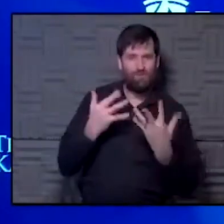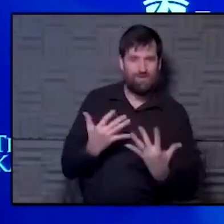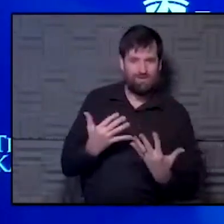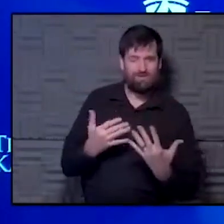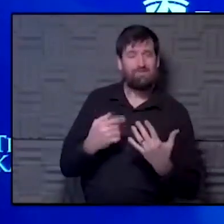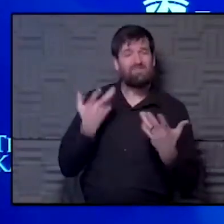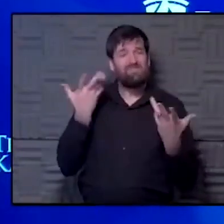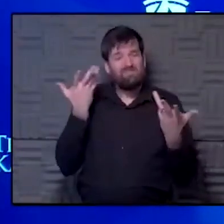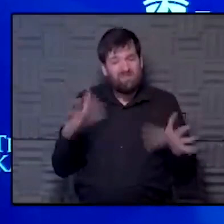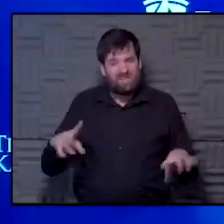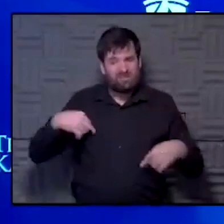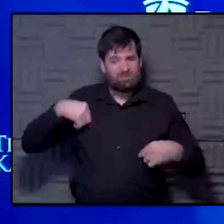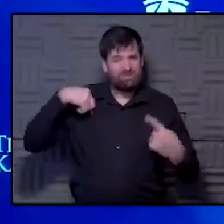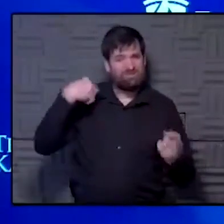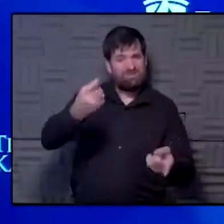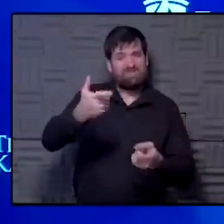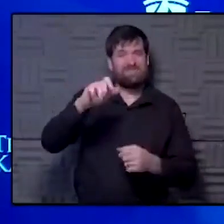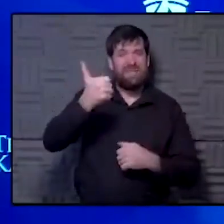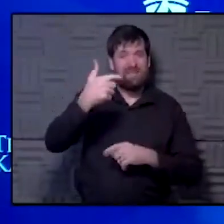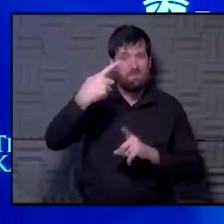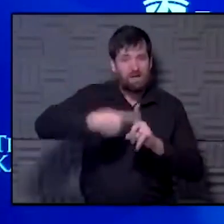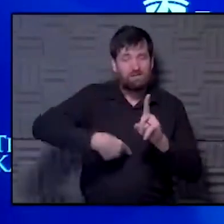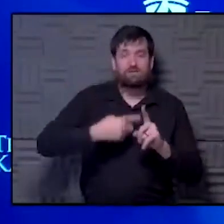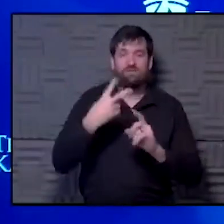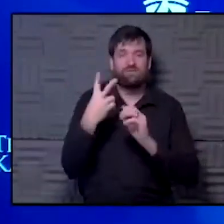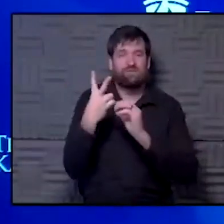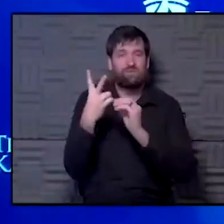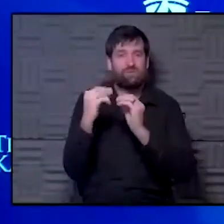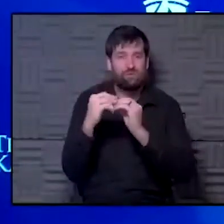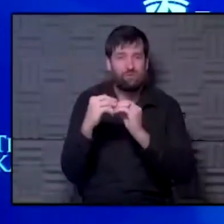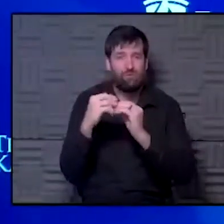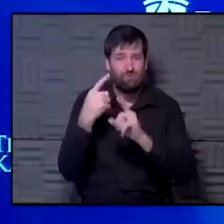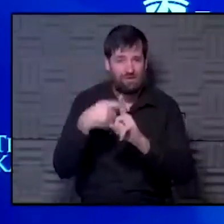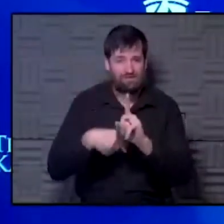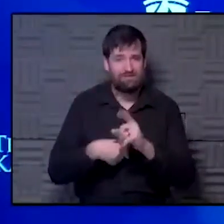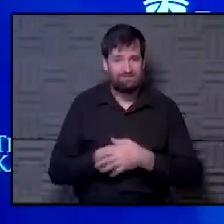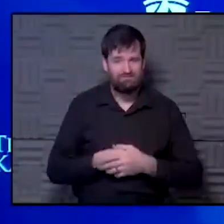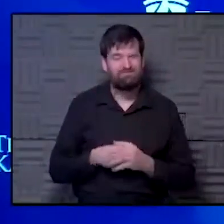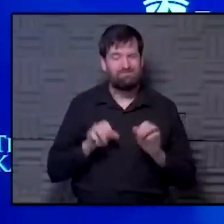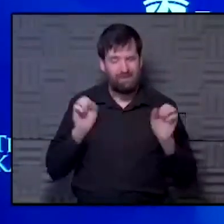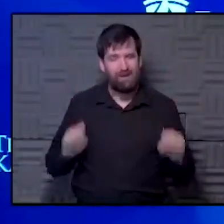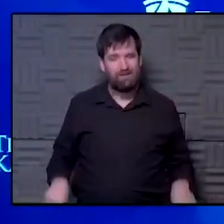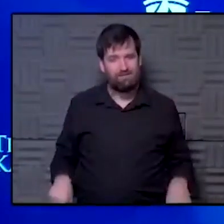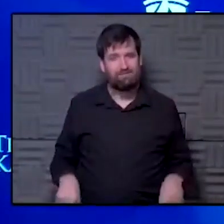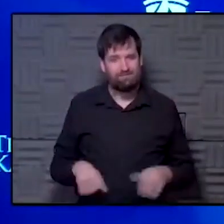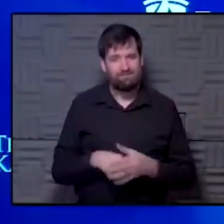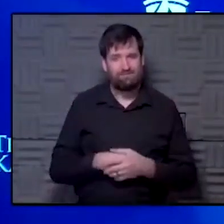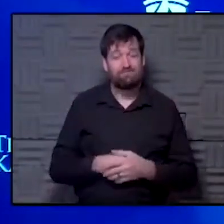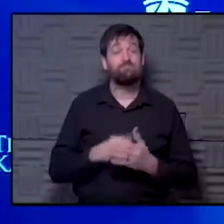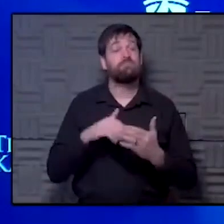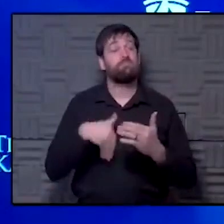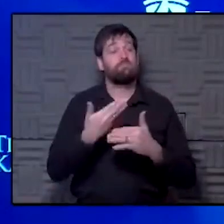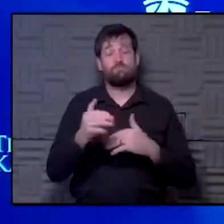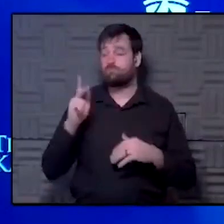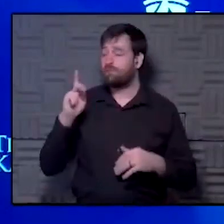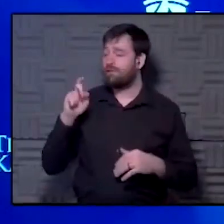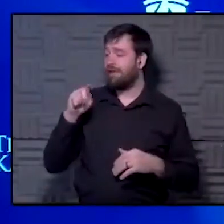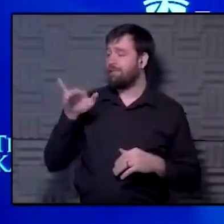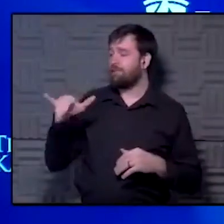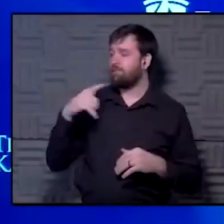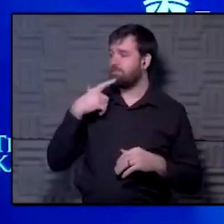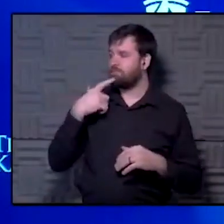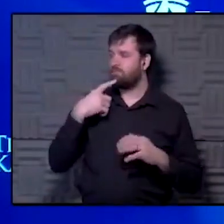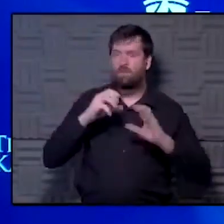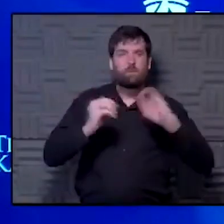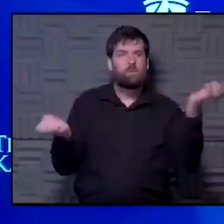You've been doing that for 10 months. 2 more months. 2 more months. We can get this done. Next question. Kathy says, what if I don't